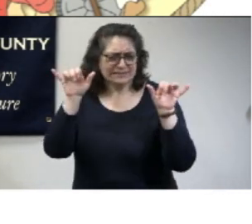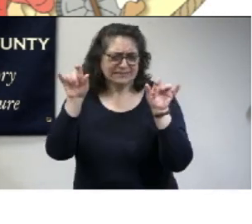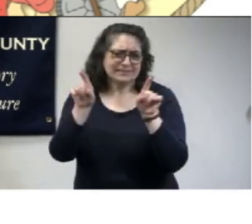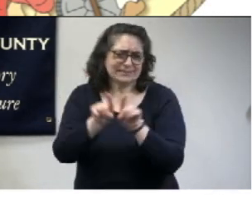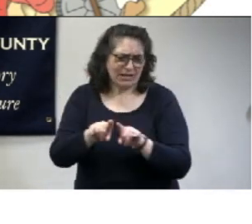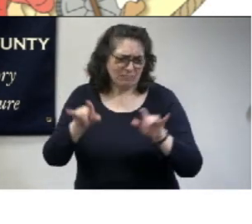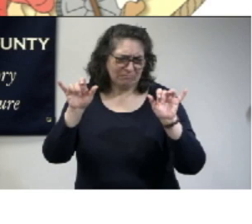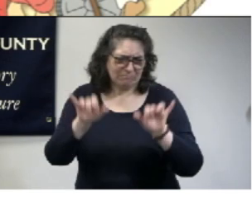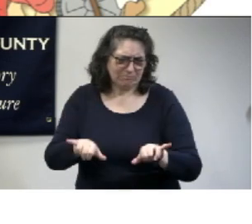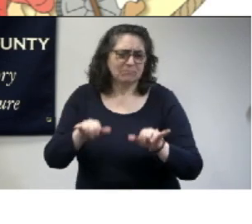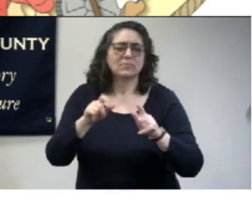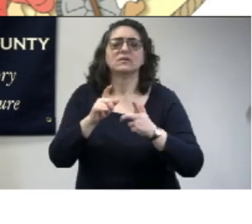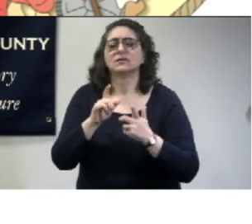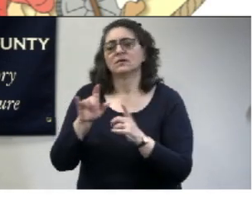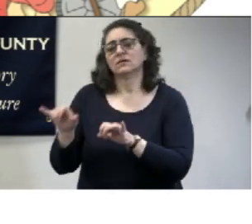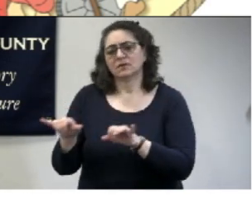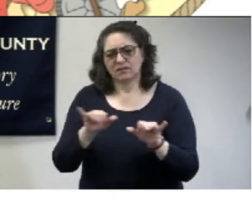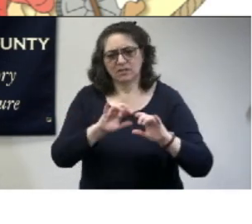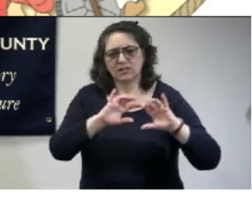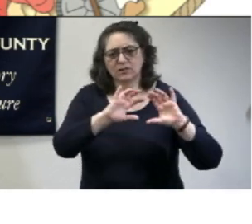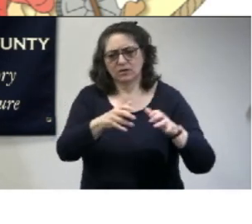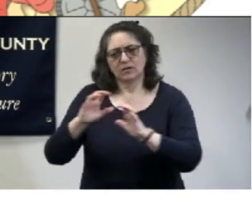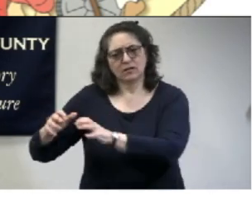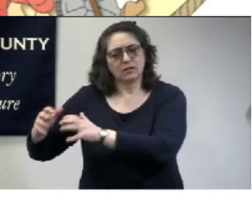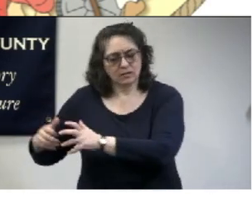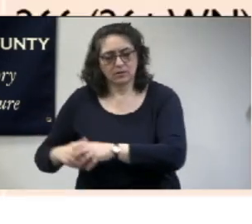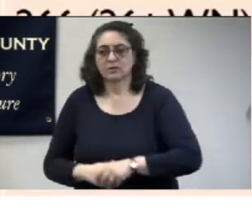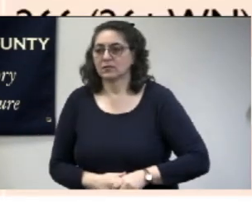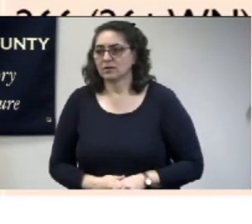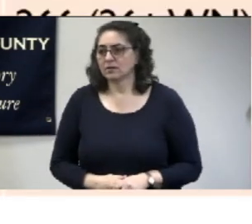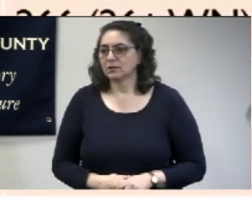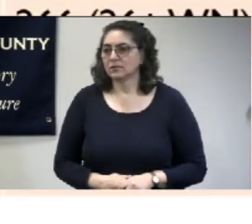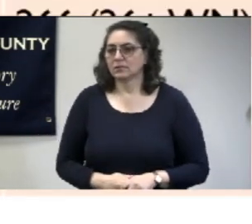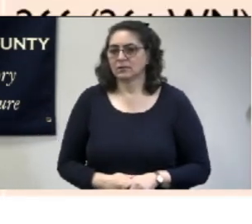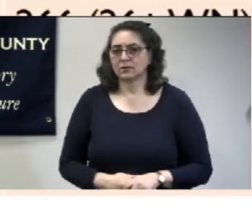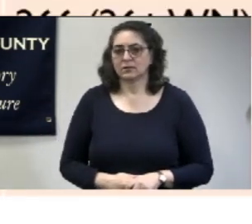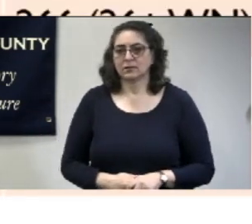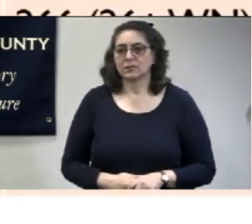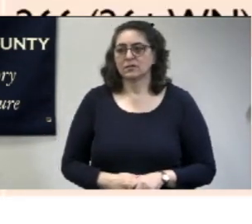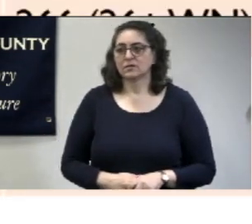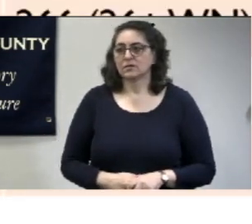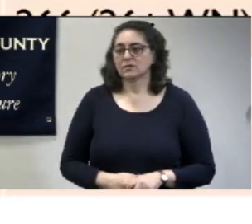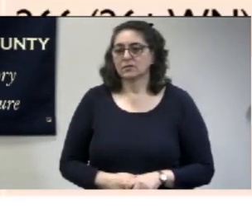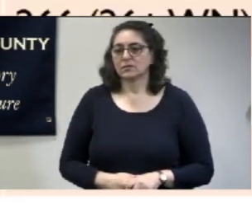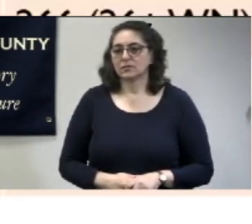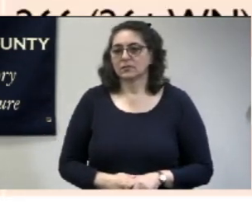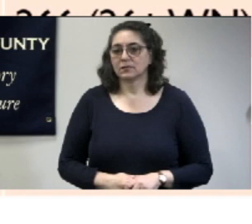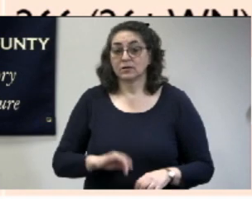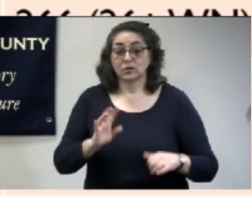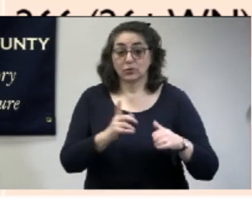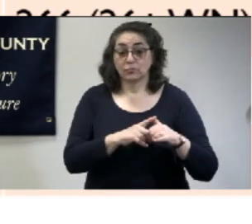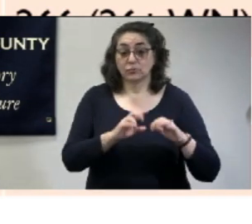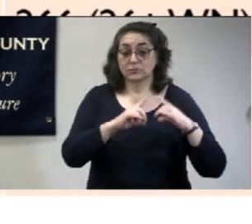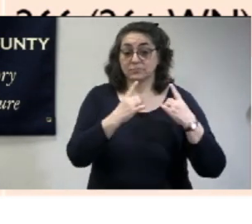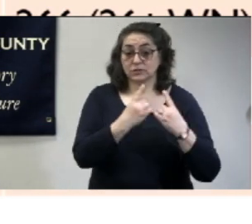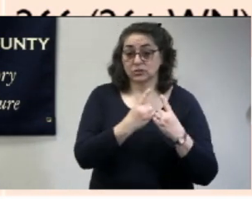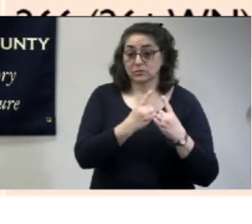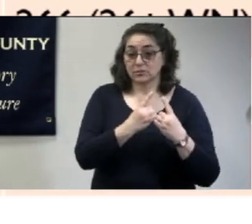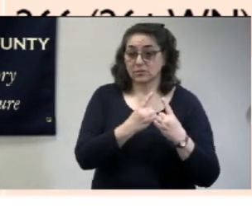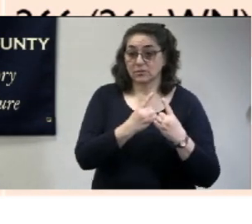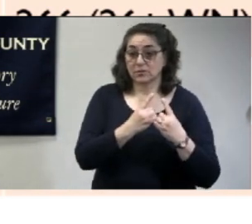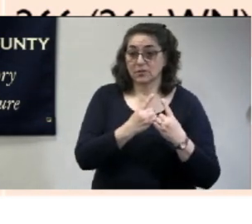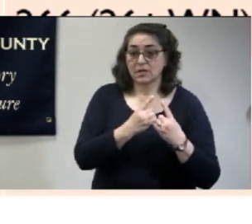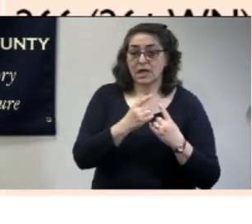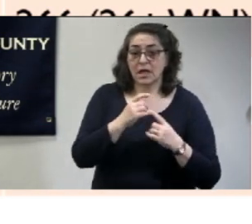you'll have a report from Weights and Measures as well. All right, the first division I'm mentioning is the Mosquito